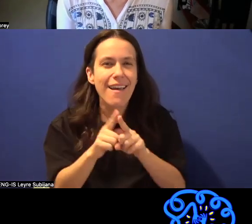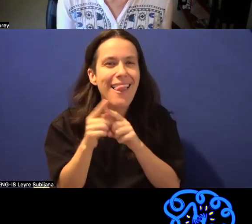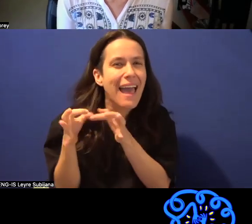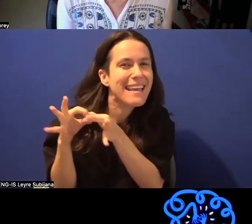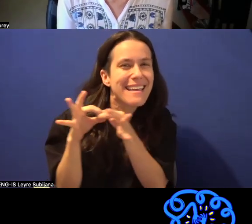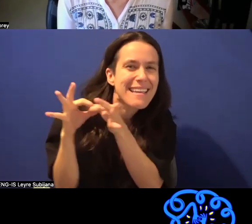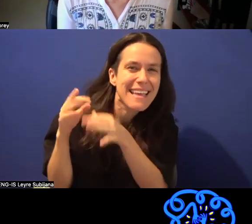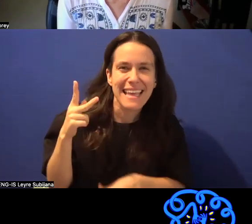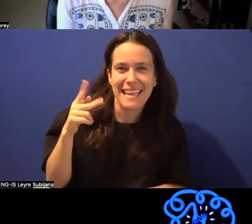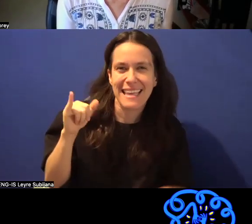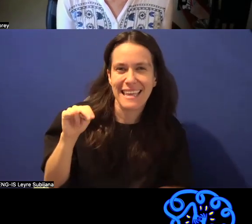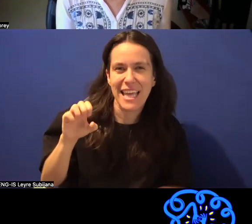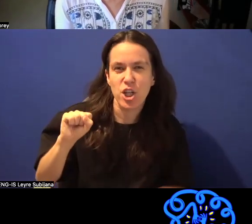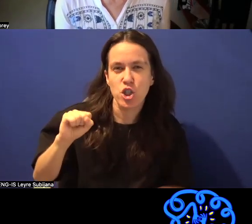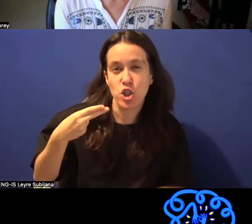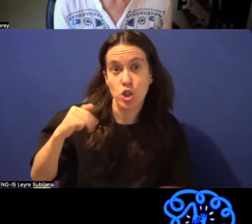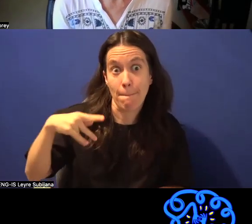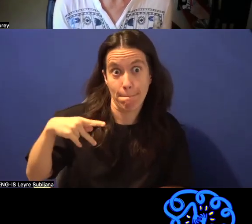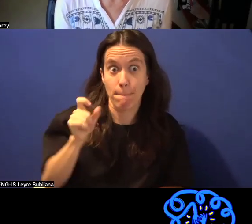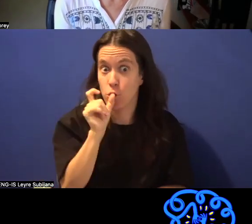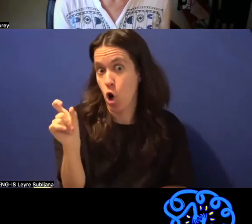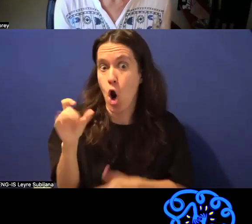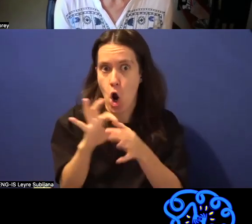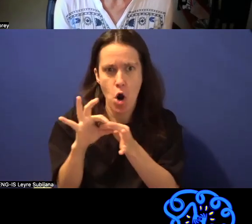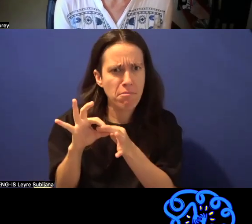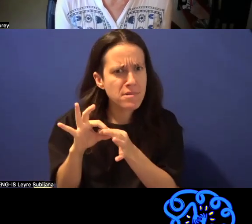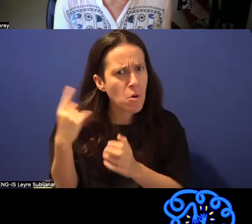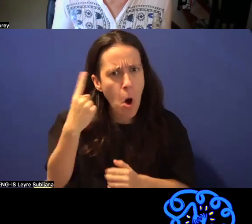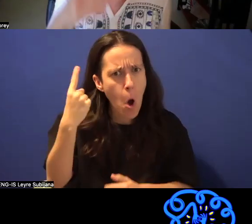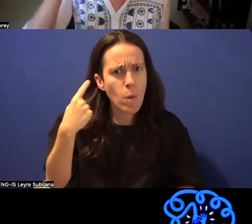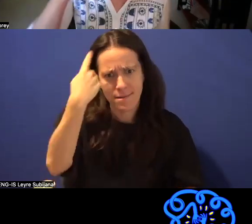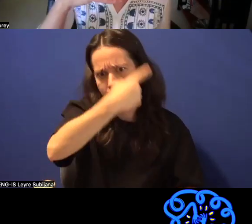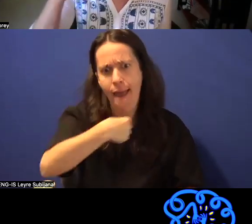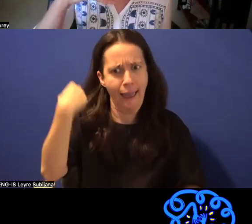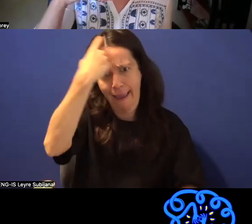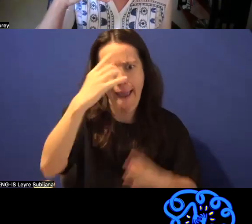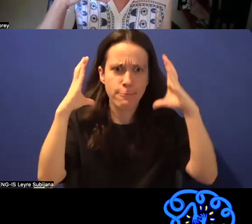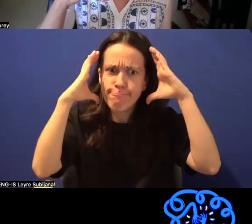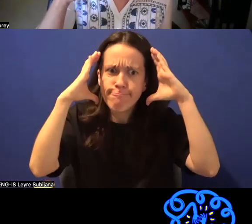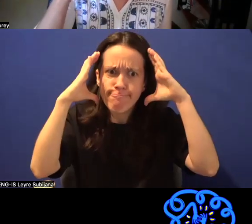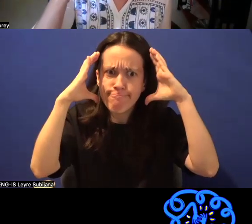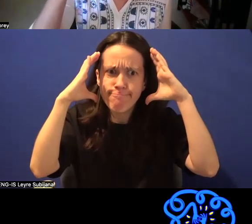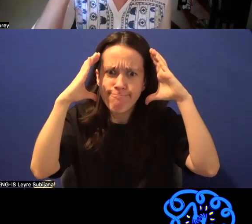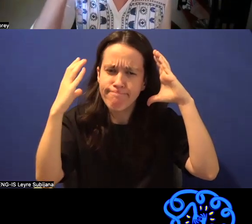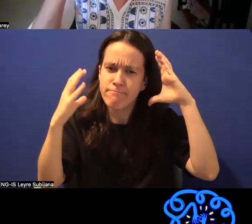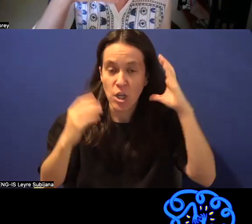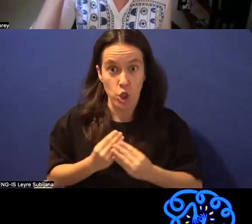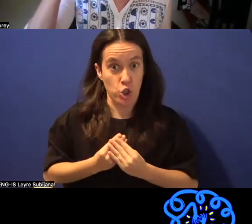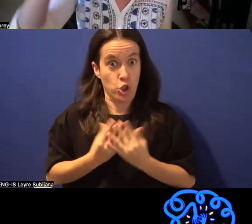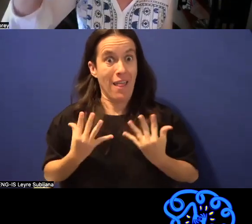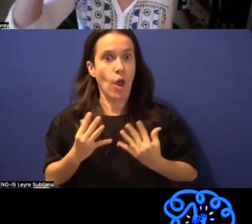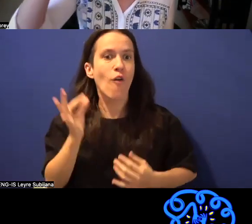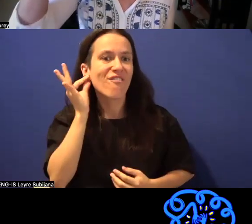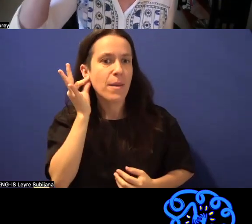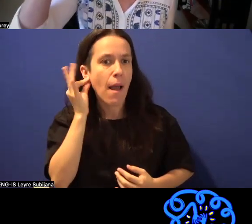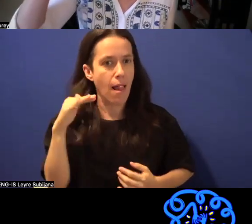that are systematically related to the head, with gender lower, female lower on the